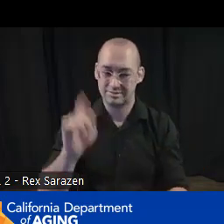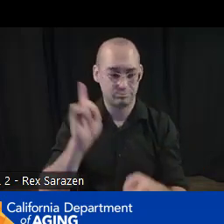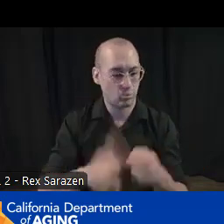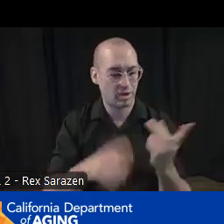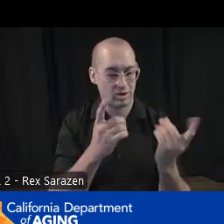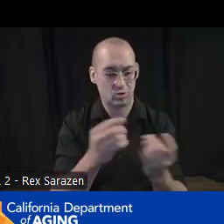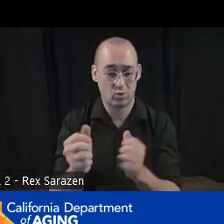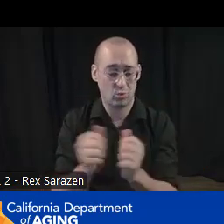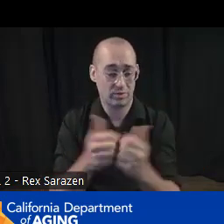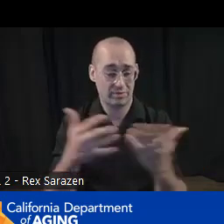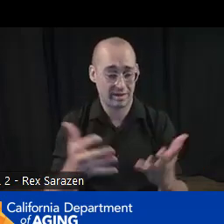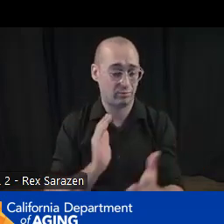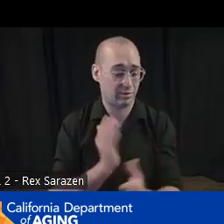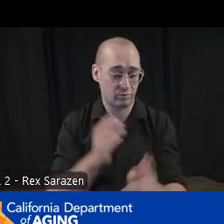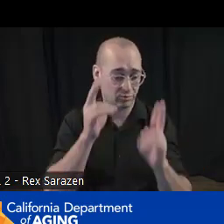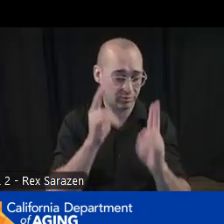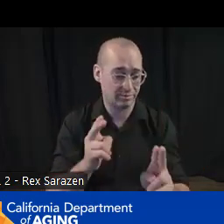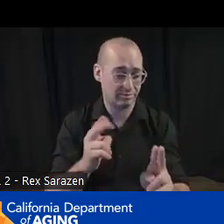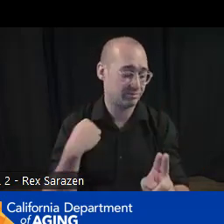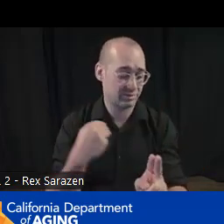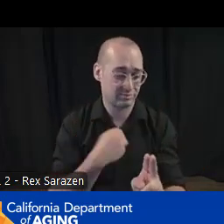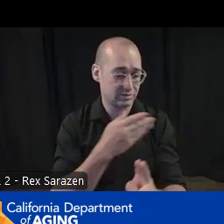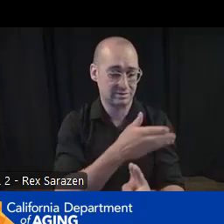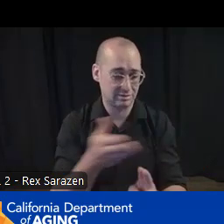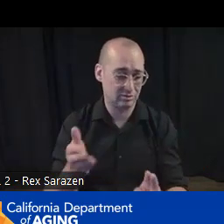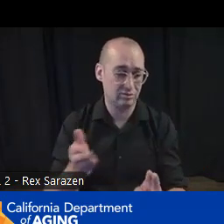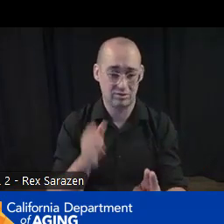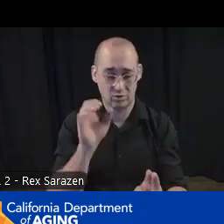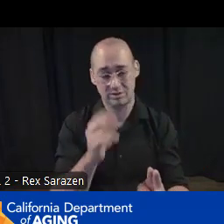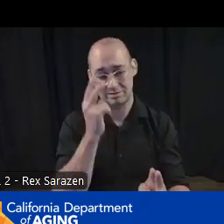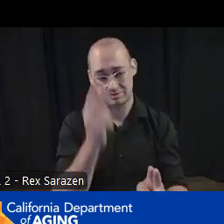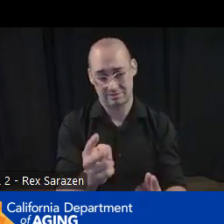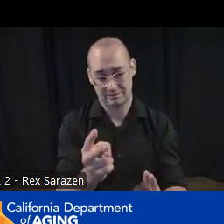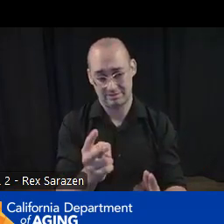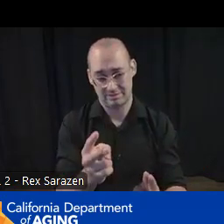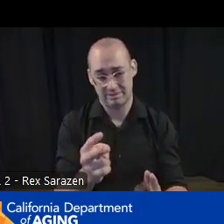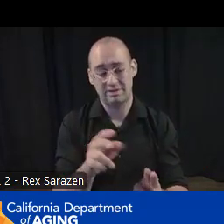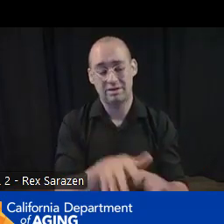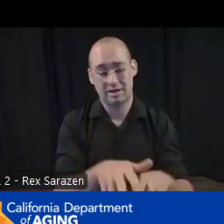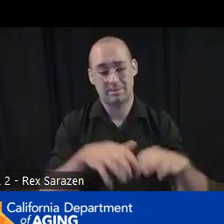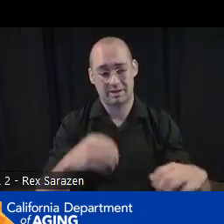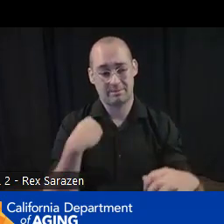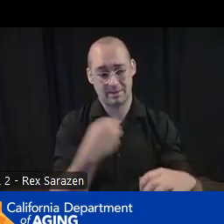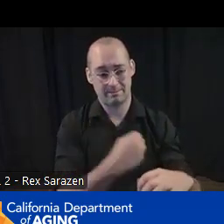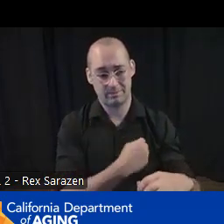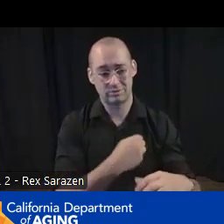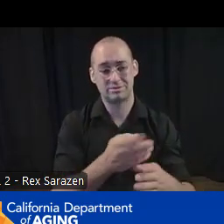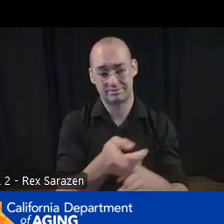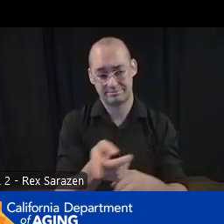esteemed committee members. And as you can see, our committee members are made up of